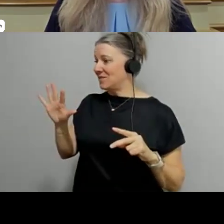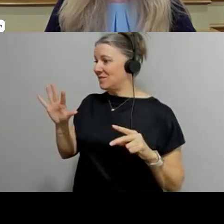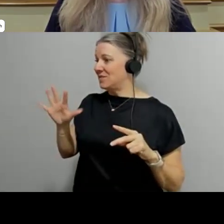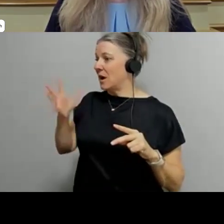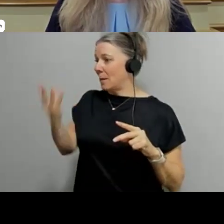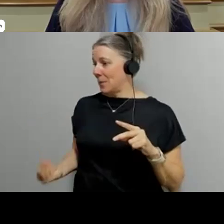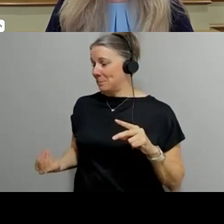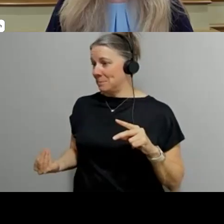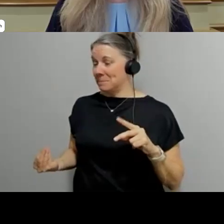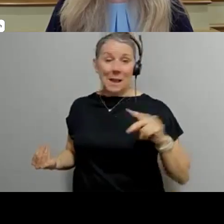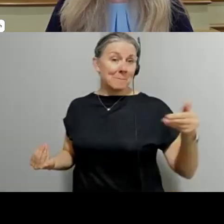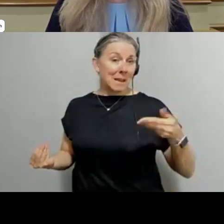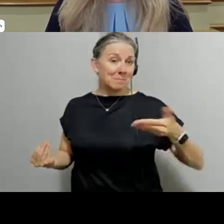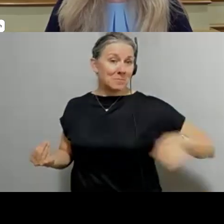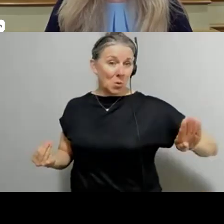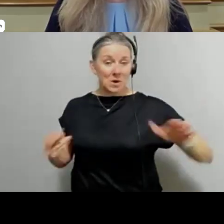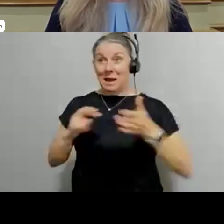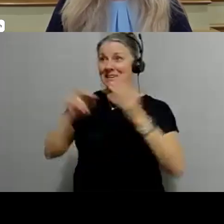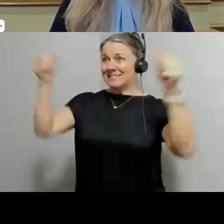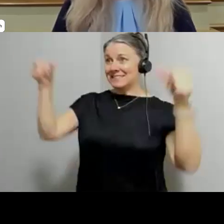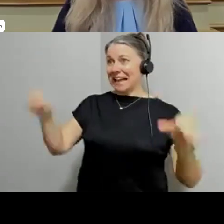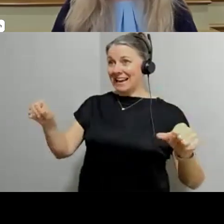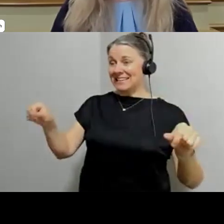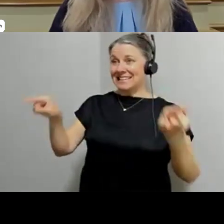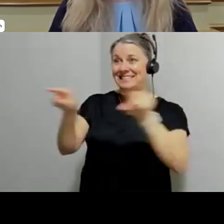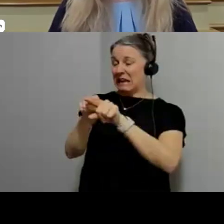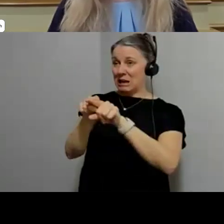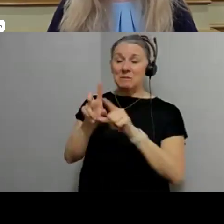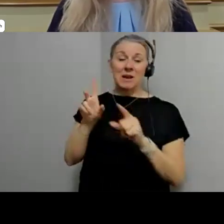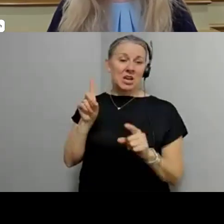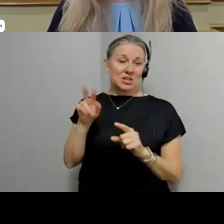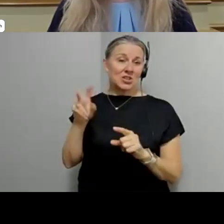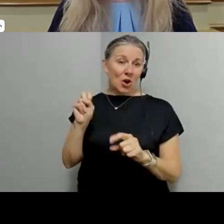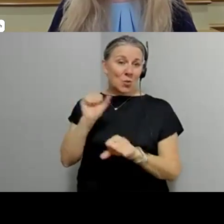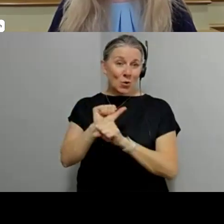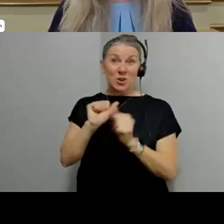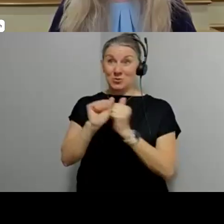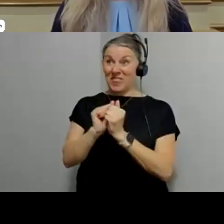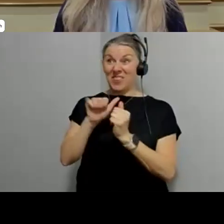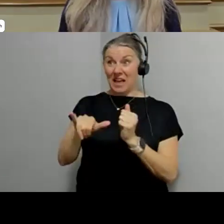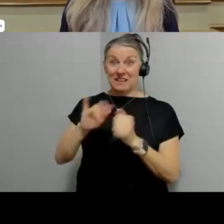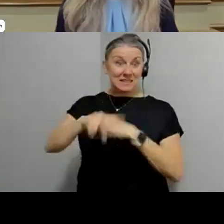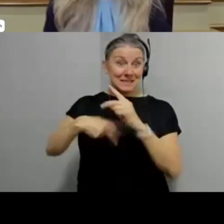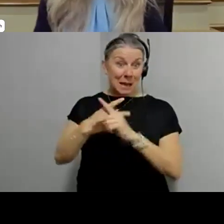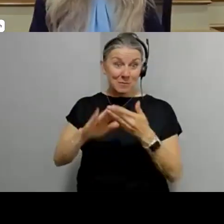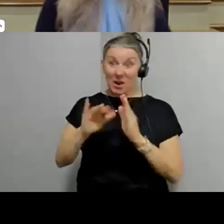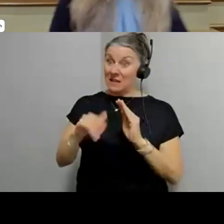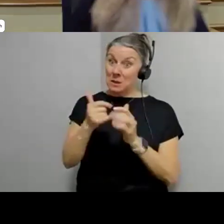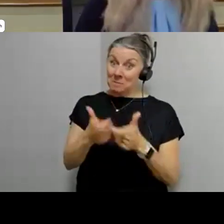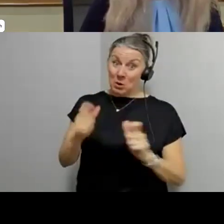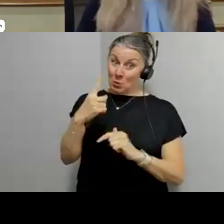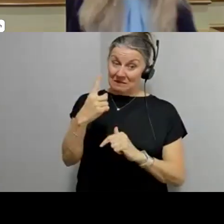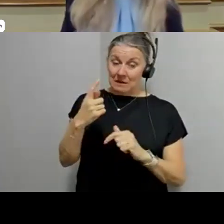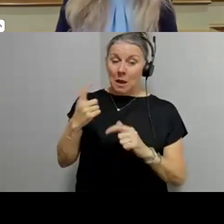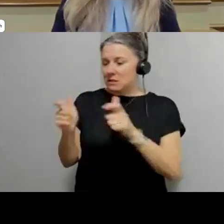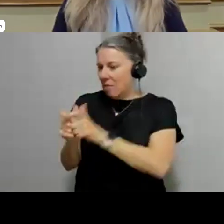that is probably one of the larger communities that Dawn works with. And yet she also has to advocate in a provincial level. And I know that you